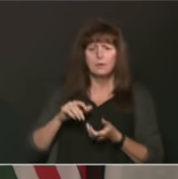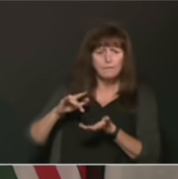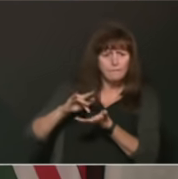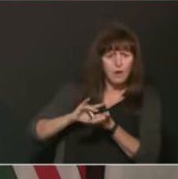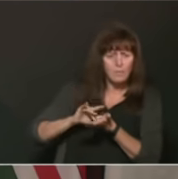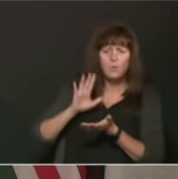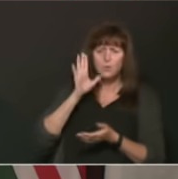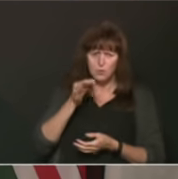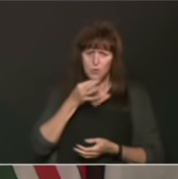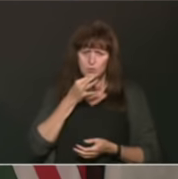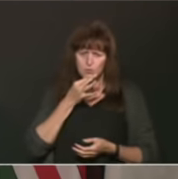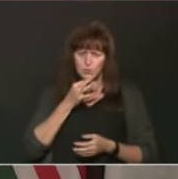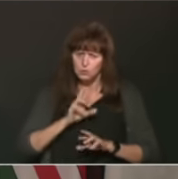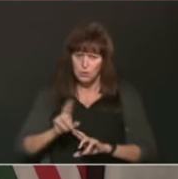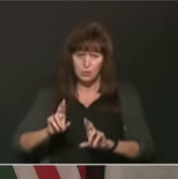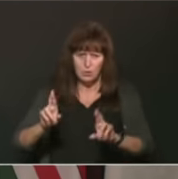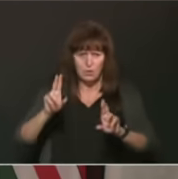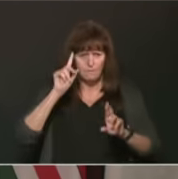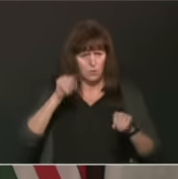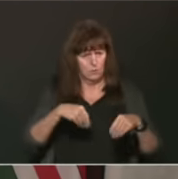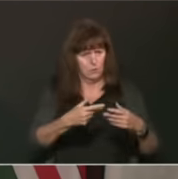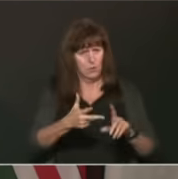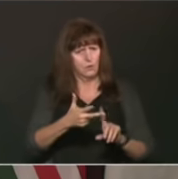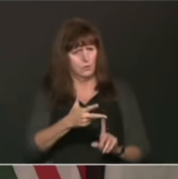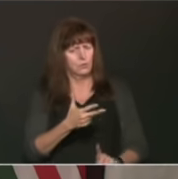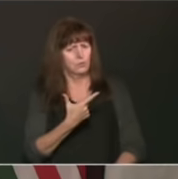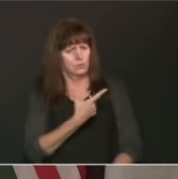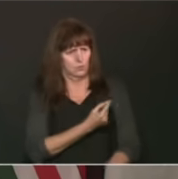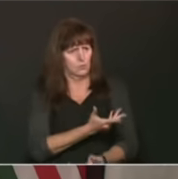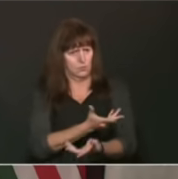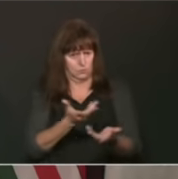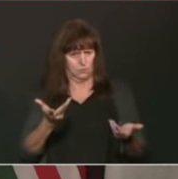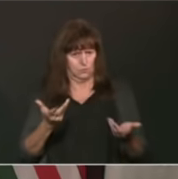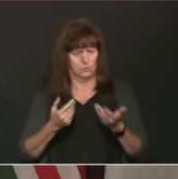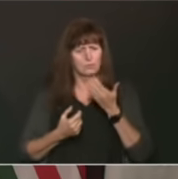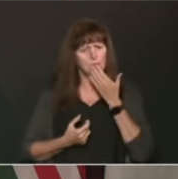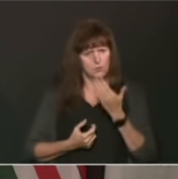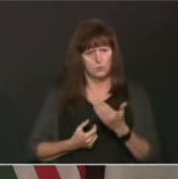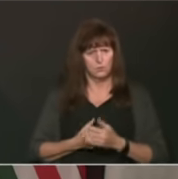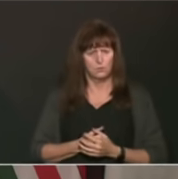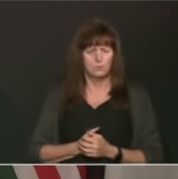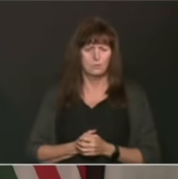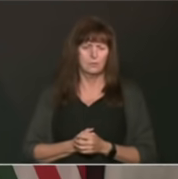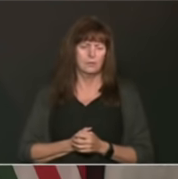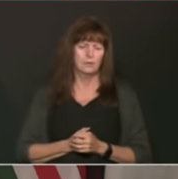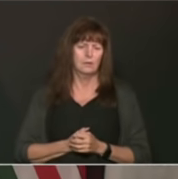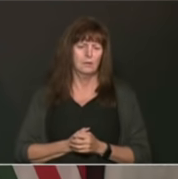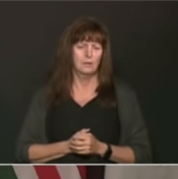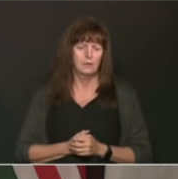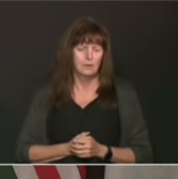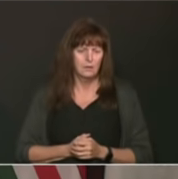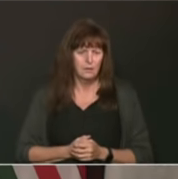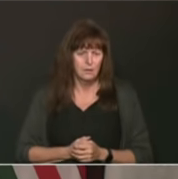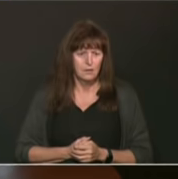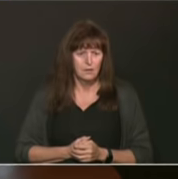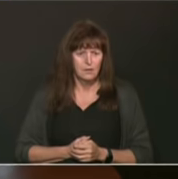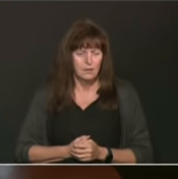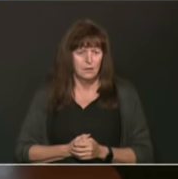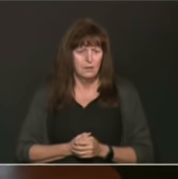you. We'll go to the phone lines. Just a reminder, one question, one follow-up. Over to the first question,